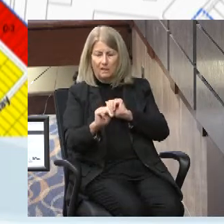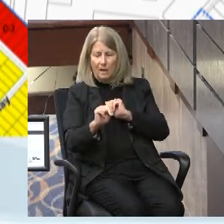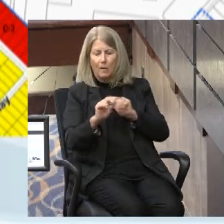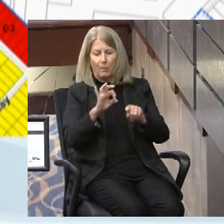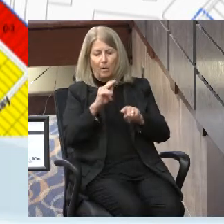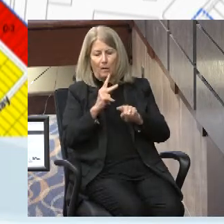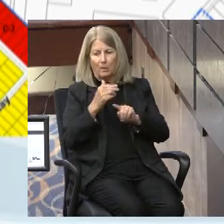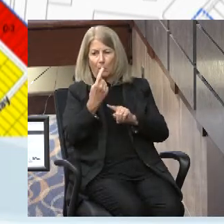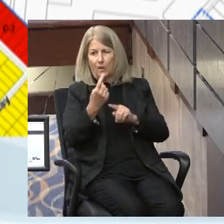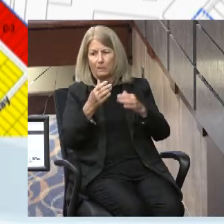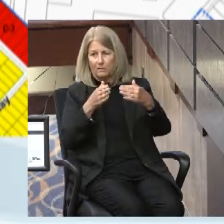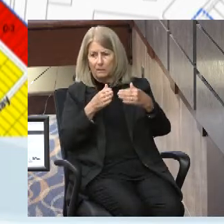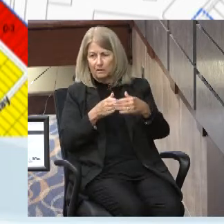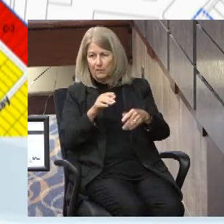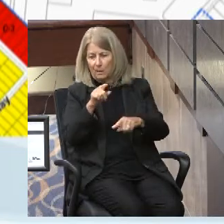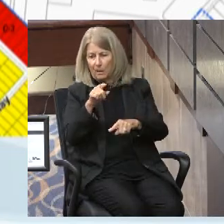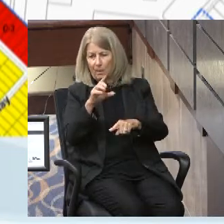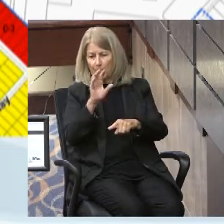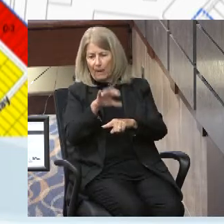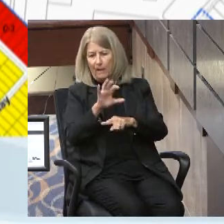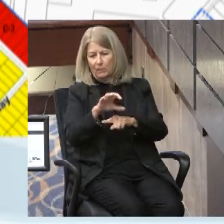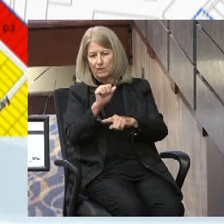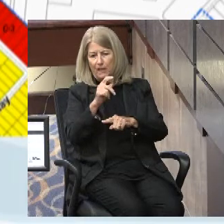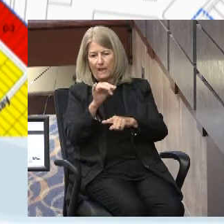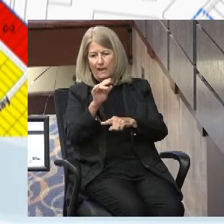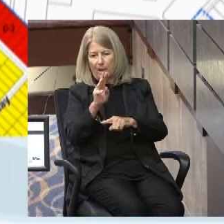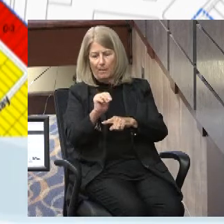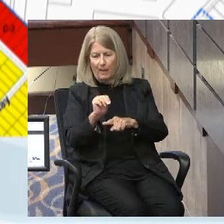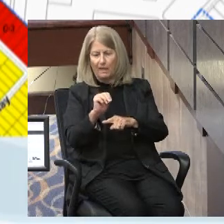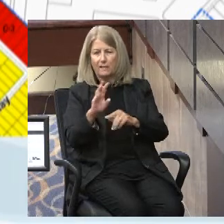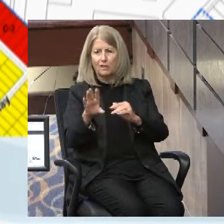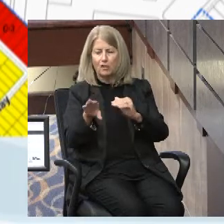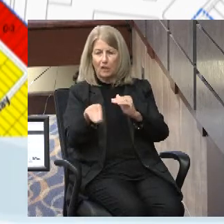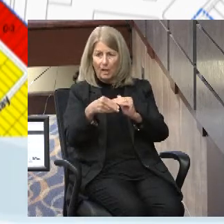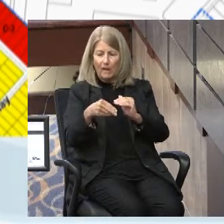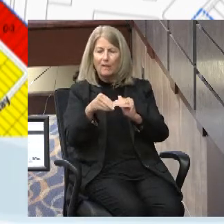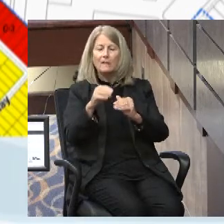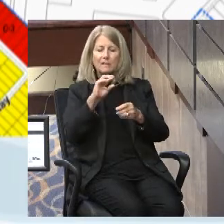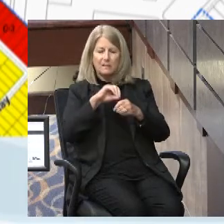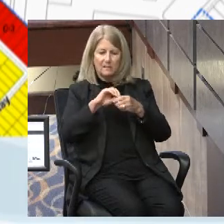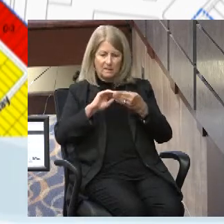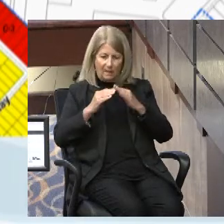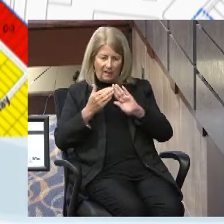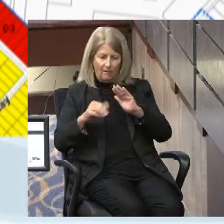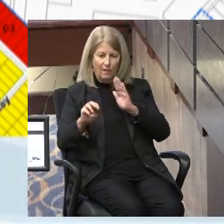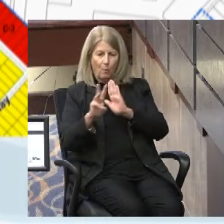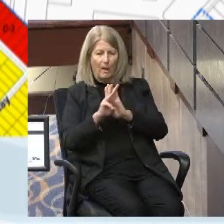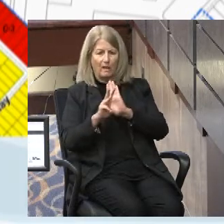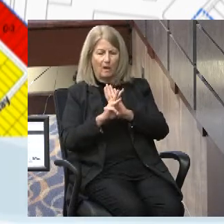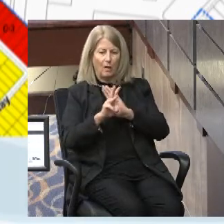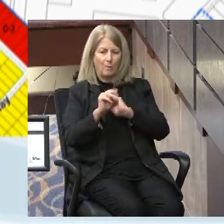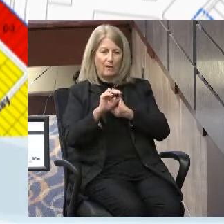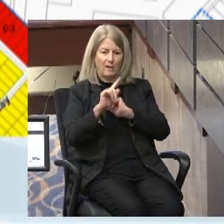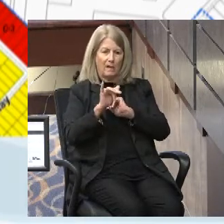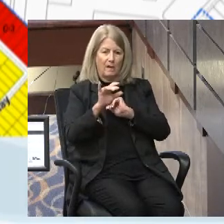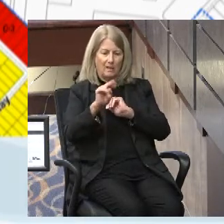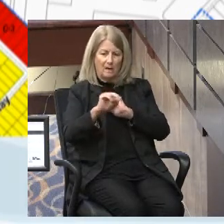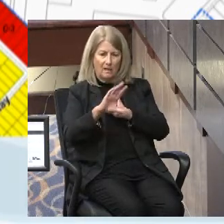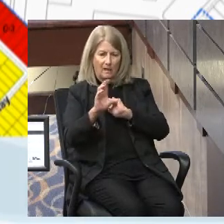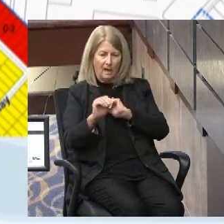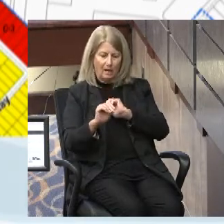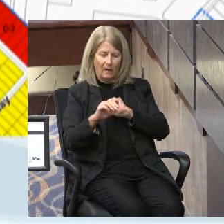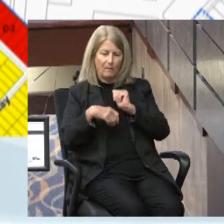1, Baylor Stadium Addition. In addition, within the City of Waco, McLennan County, Texas, according to the plat of record in